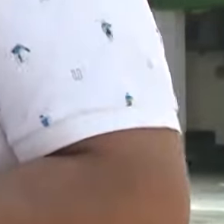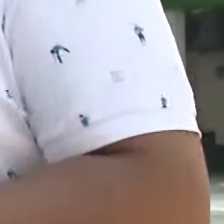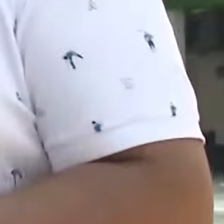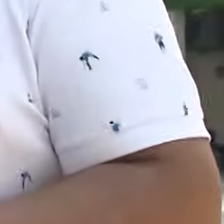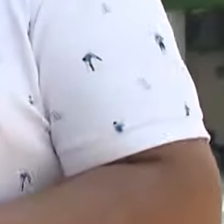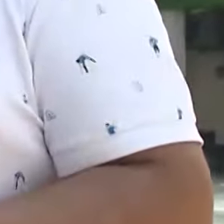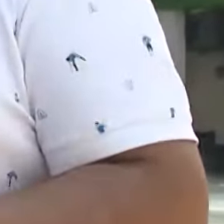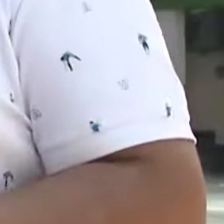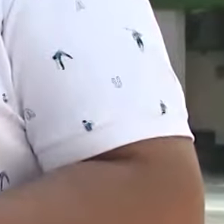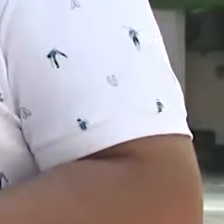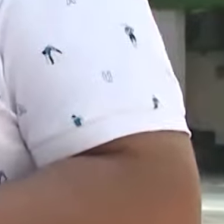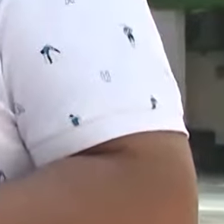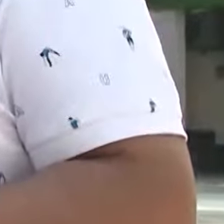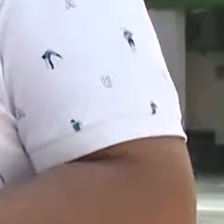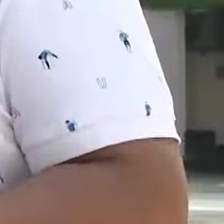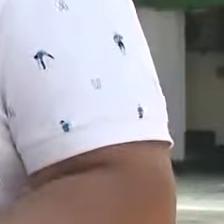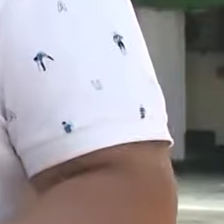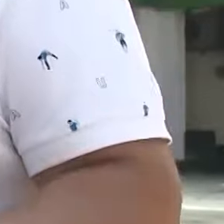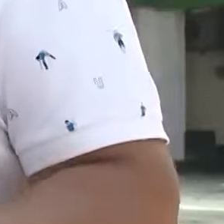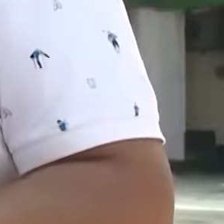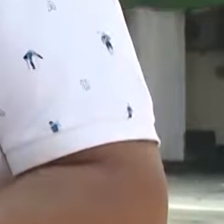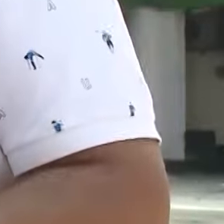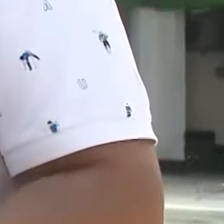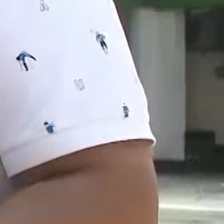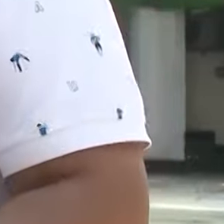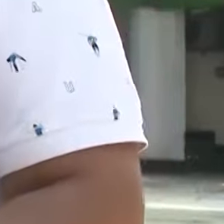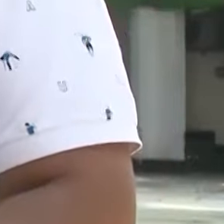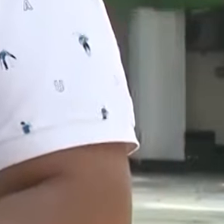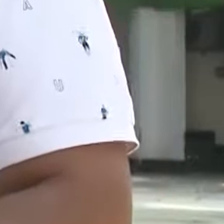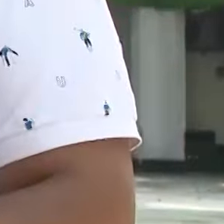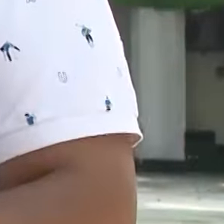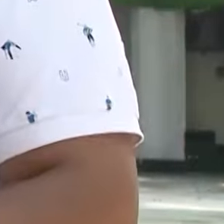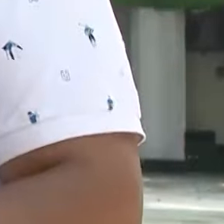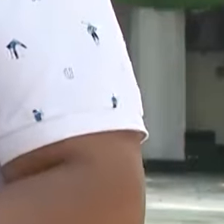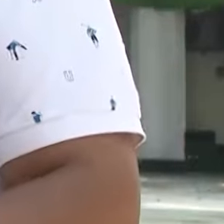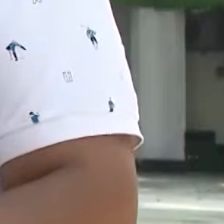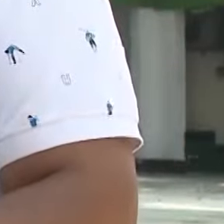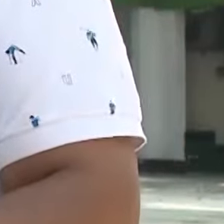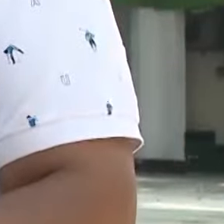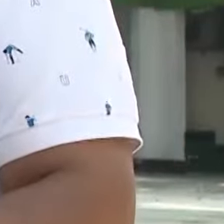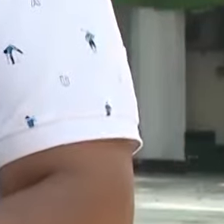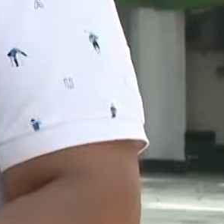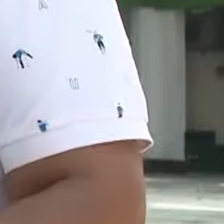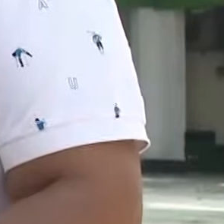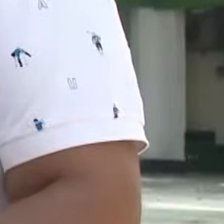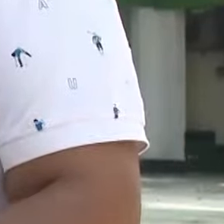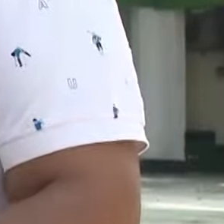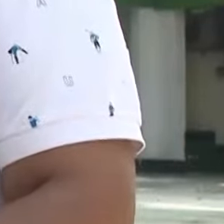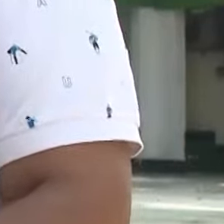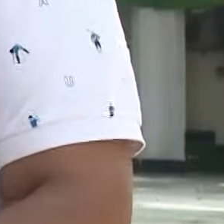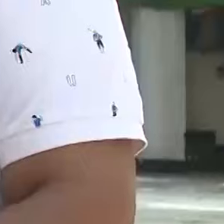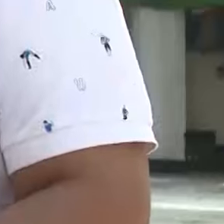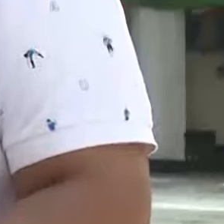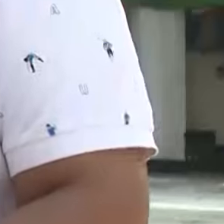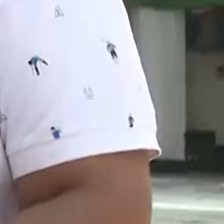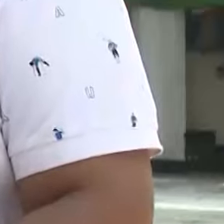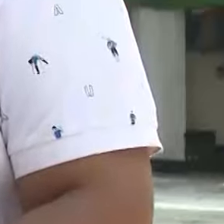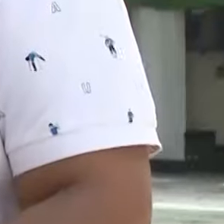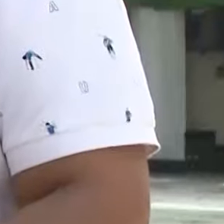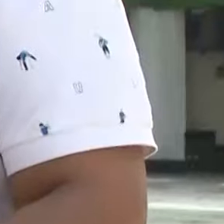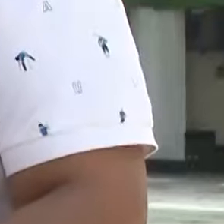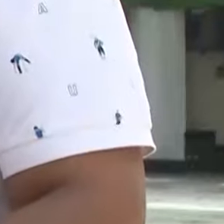drip irrigation, the drip tapes and the water tanks. If you're looking for good quality drip tapes and water tanks, definitely